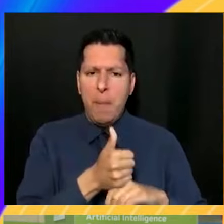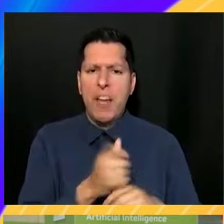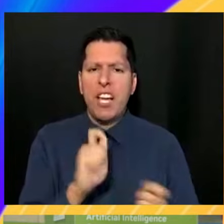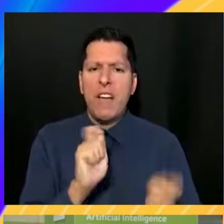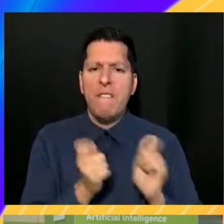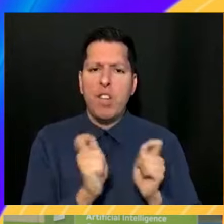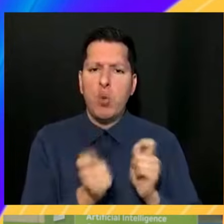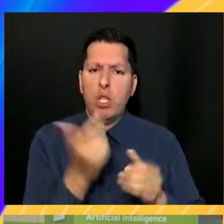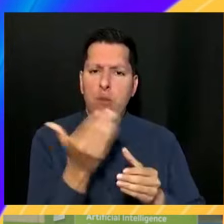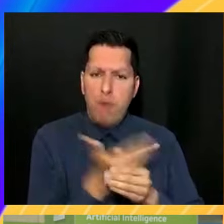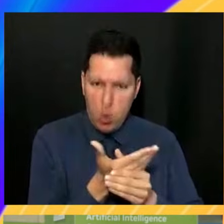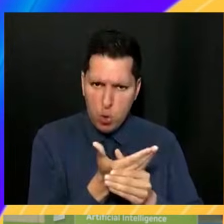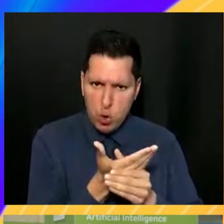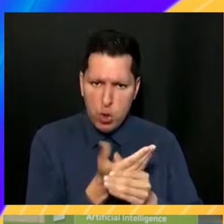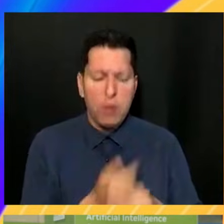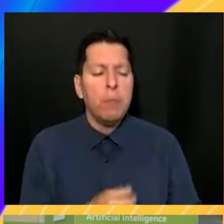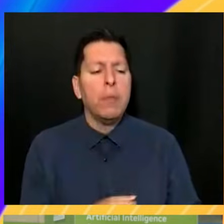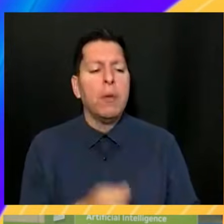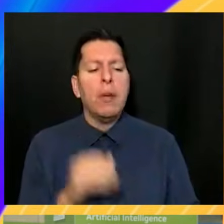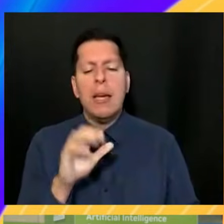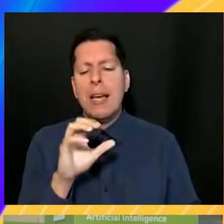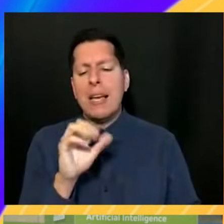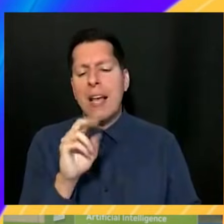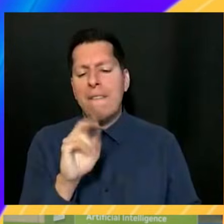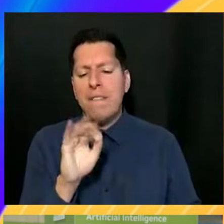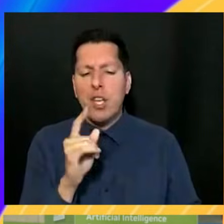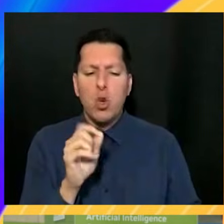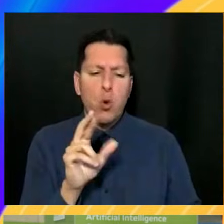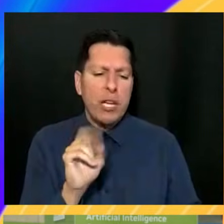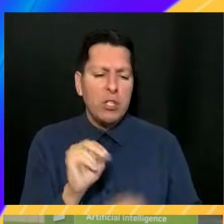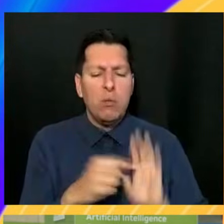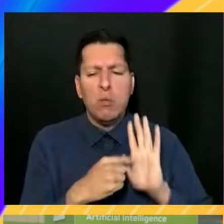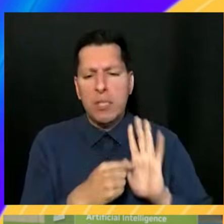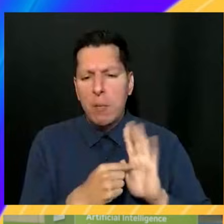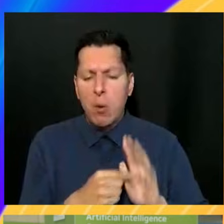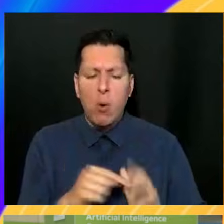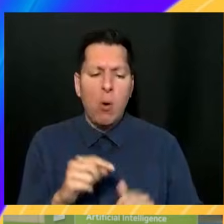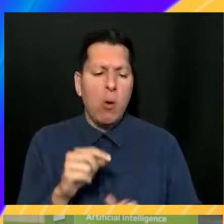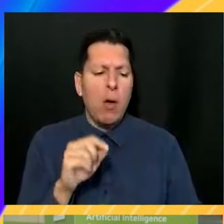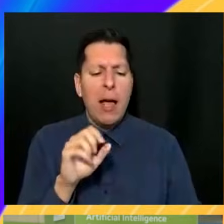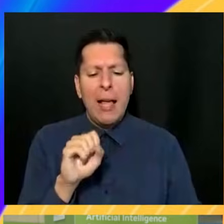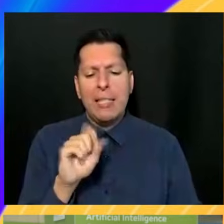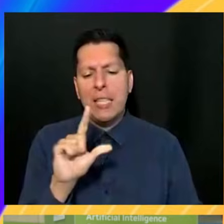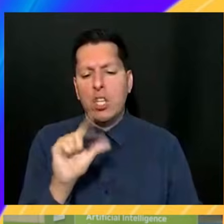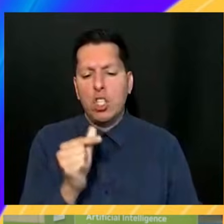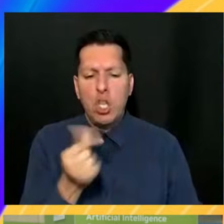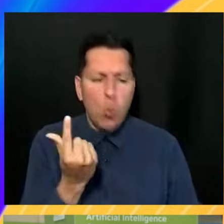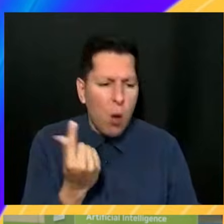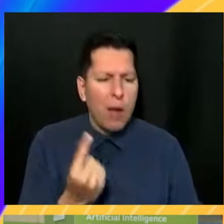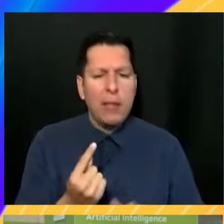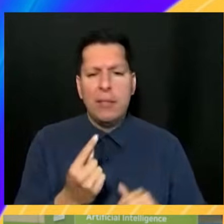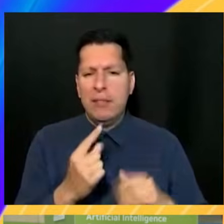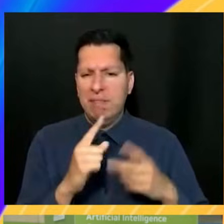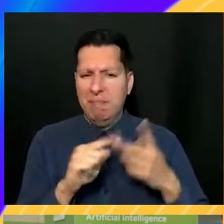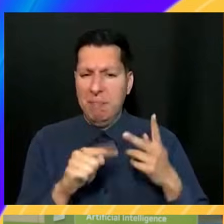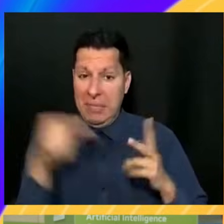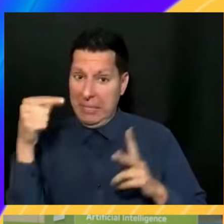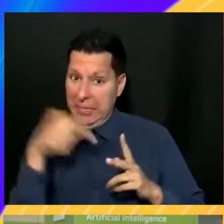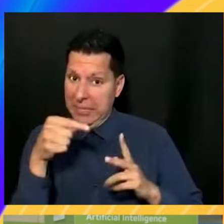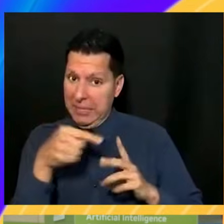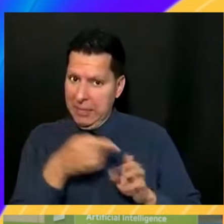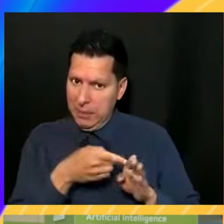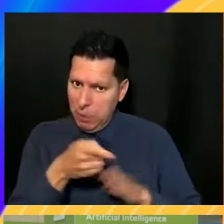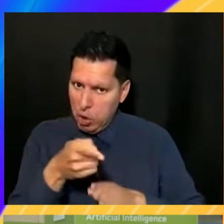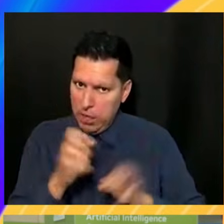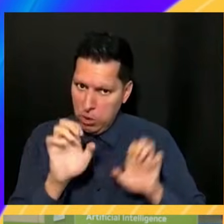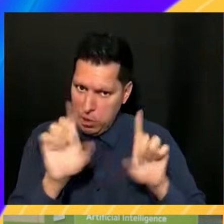sample configurations. There's like a GovCloud one, a SLG one. So this is the one for education. And the first thing that it does is,